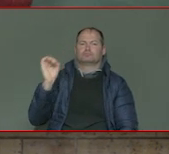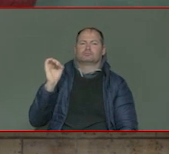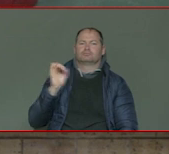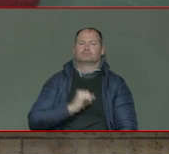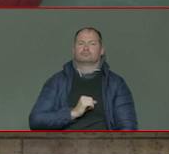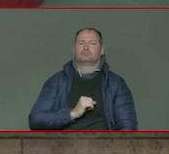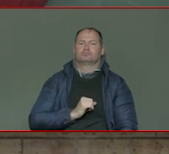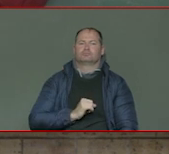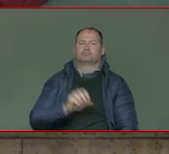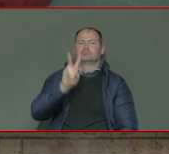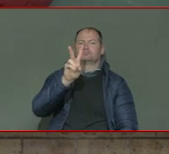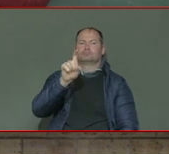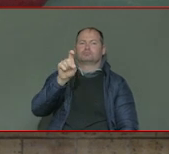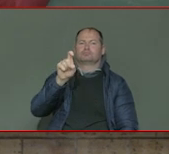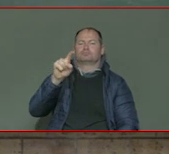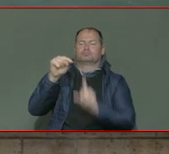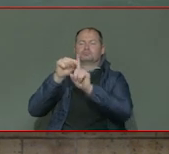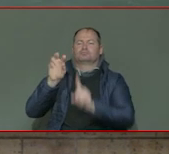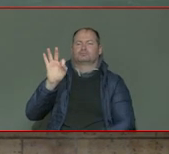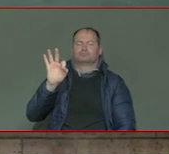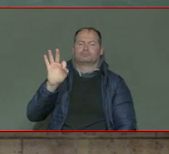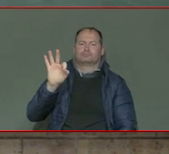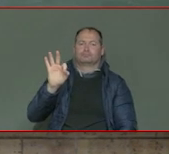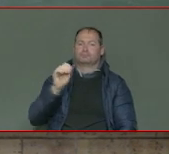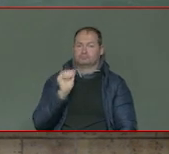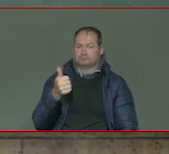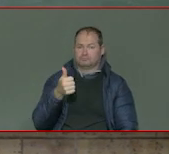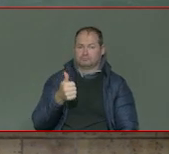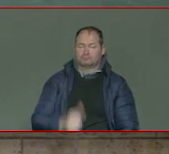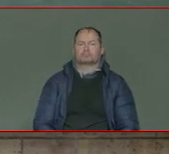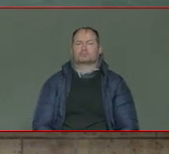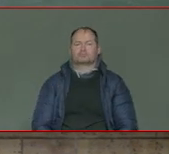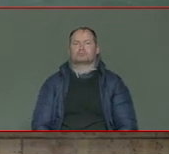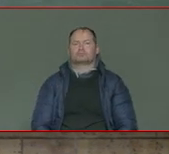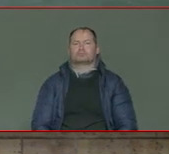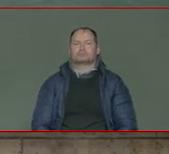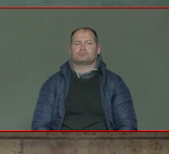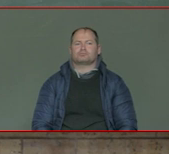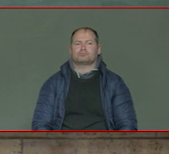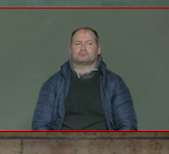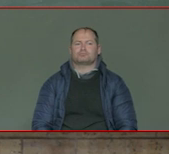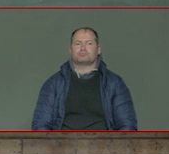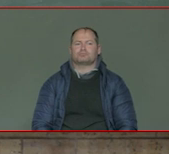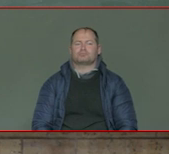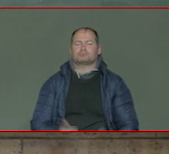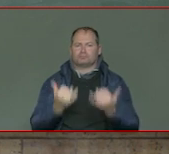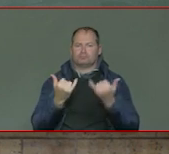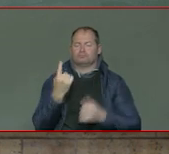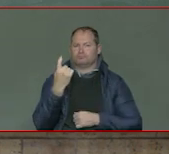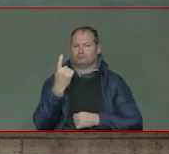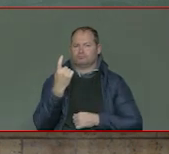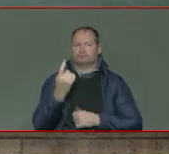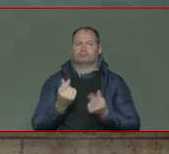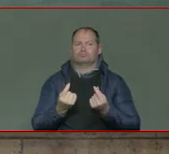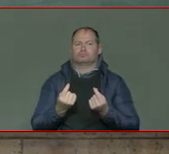answer is 2x plus 3. Are you happy with that? All right. Now people, I'm going to do one more y, and then I'm going to